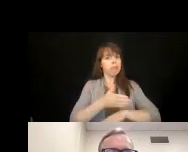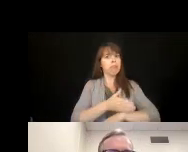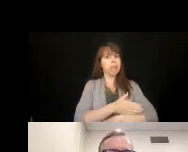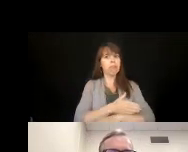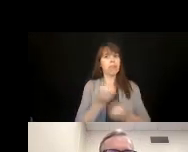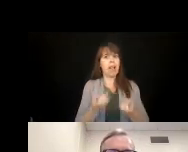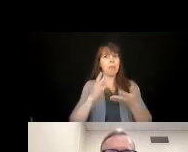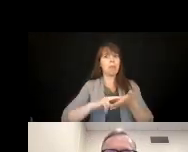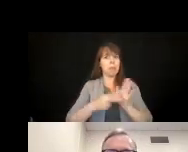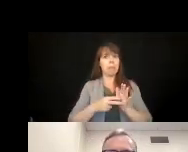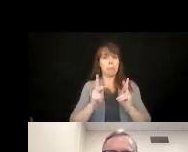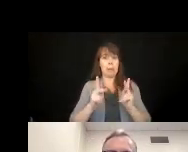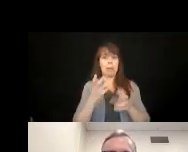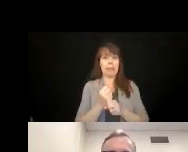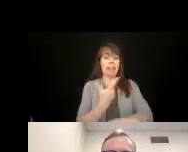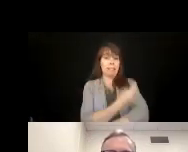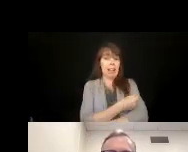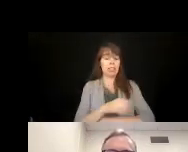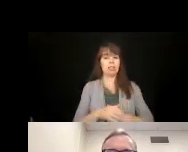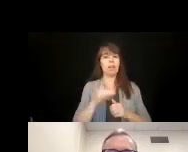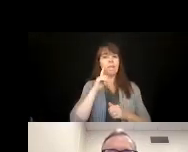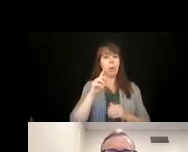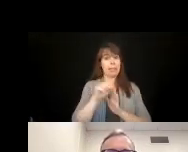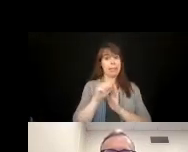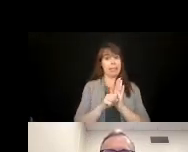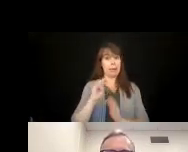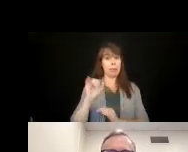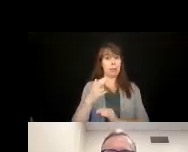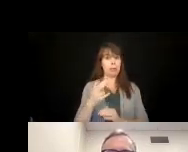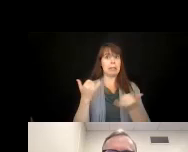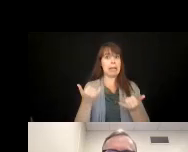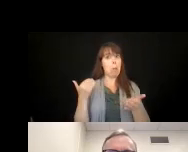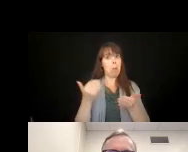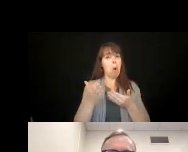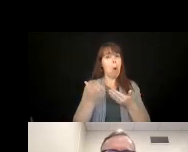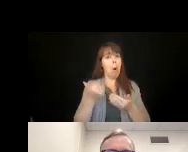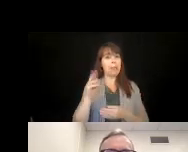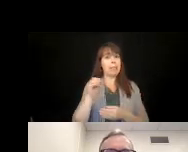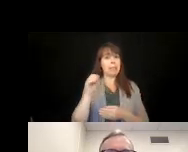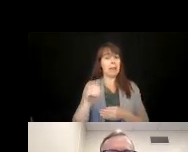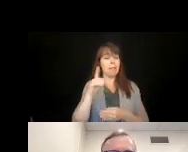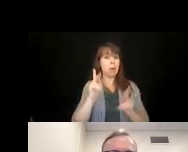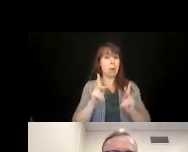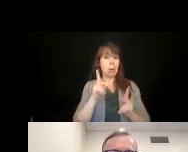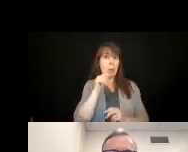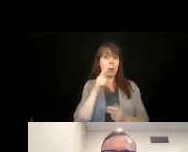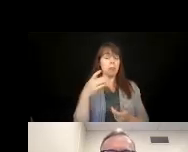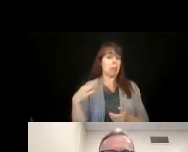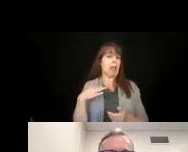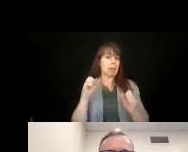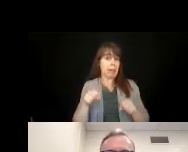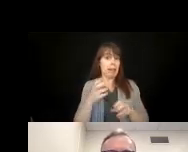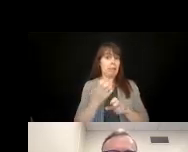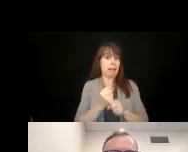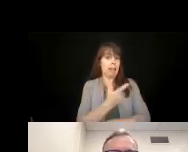vaccination across the state of Michigan. We are currently at close to 60% for eligible individuals in the state